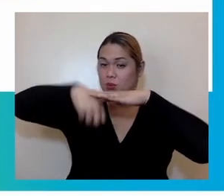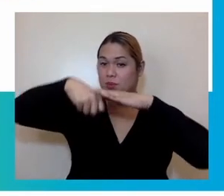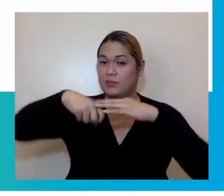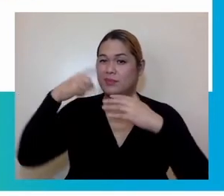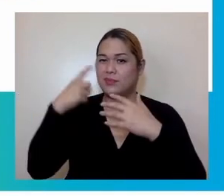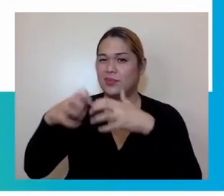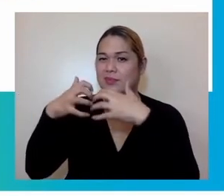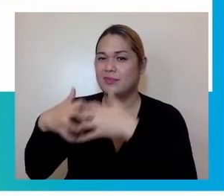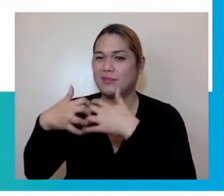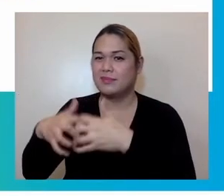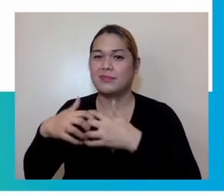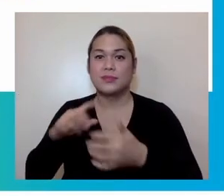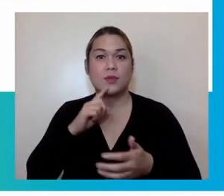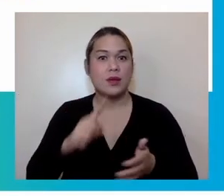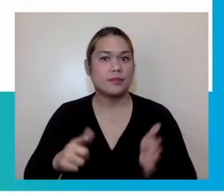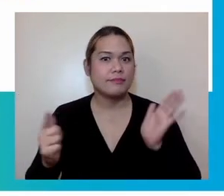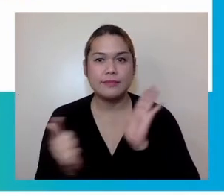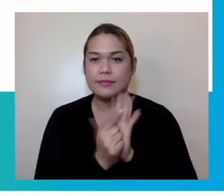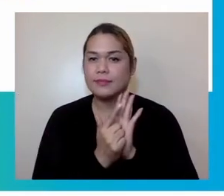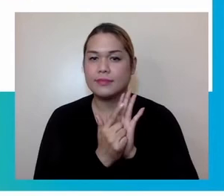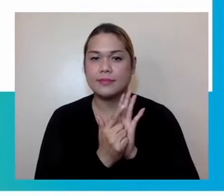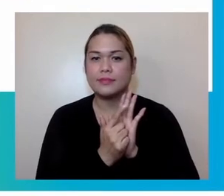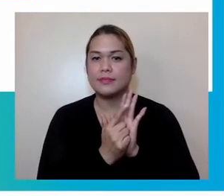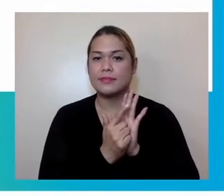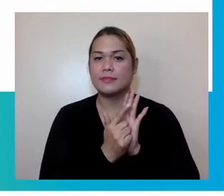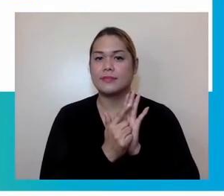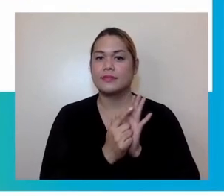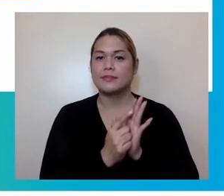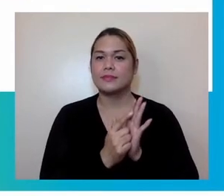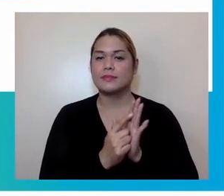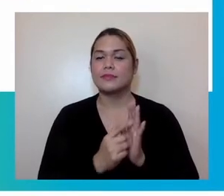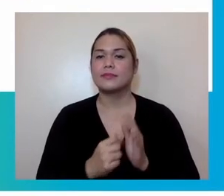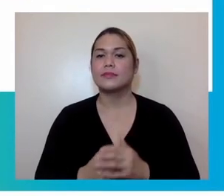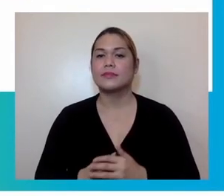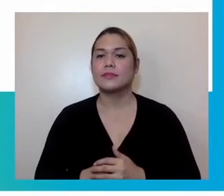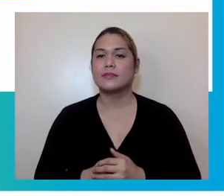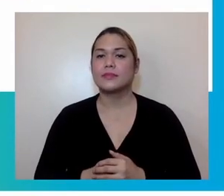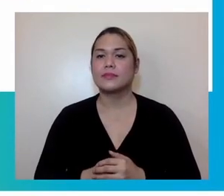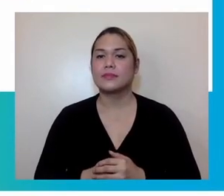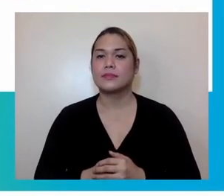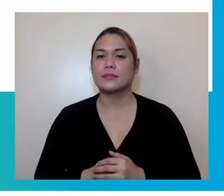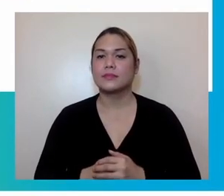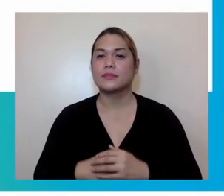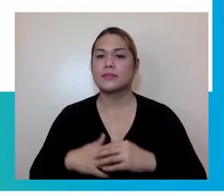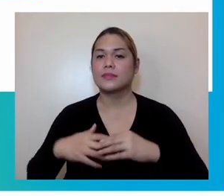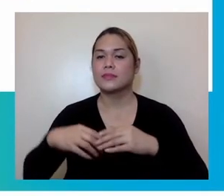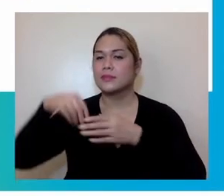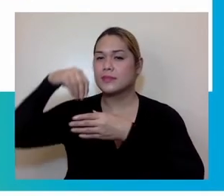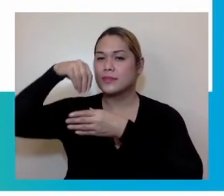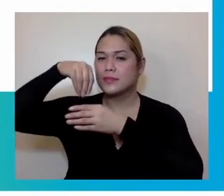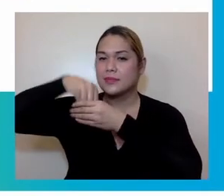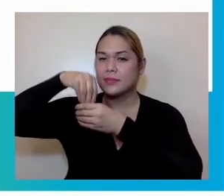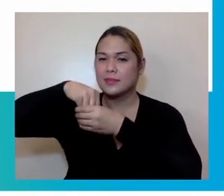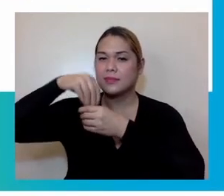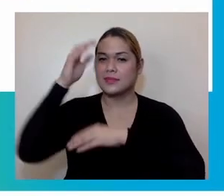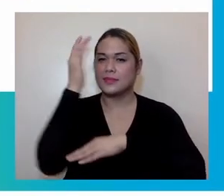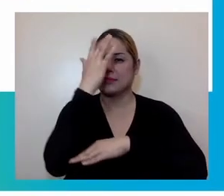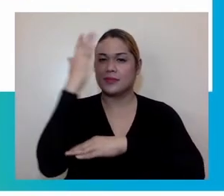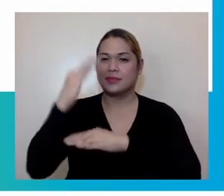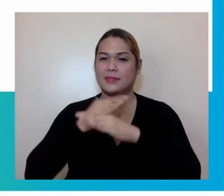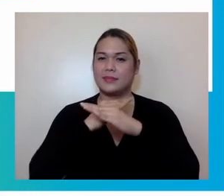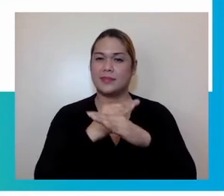geothermal reserve is inside the protected forest area and conservation forest. So it